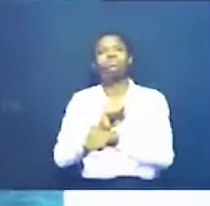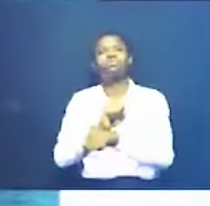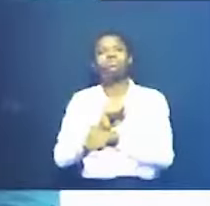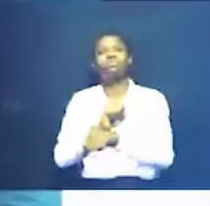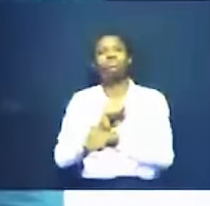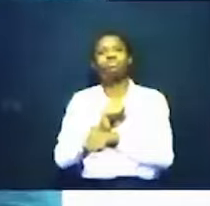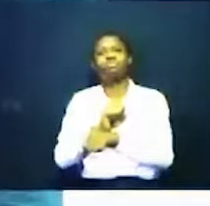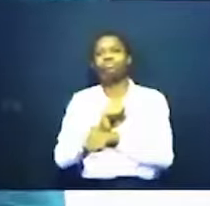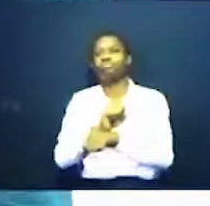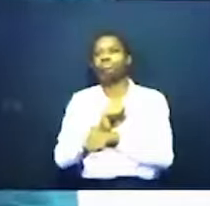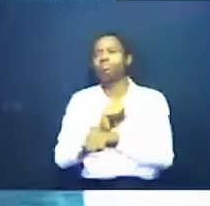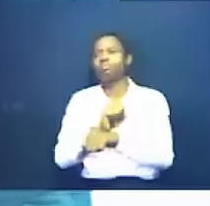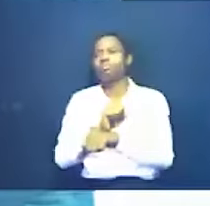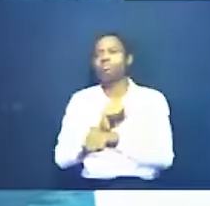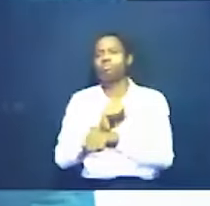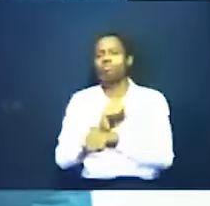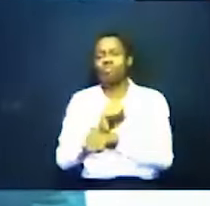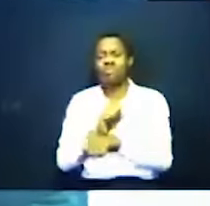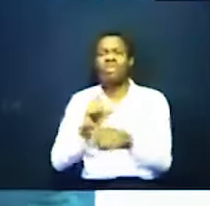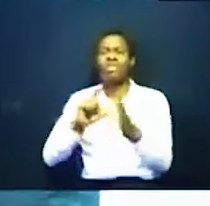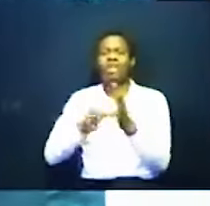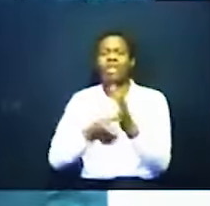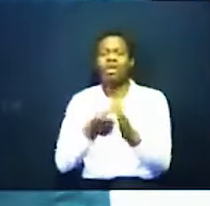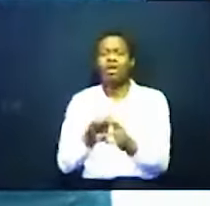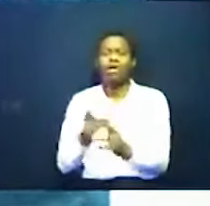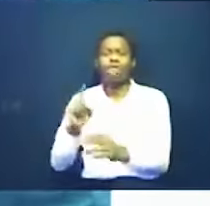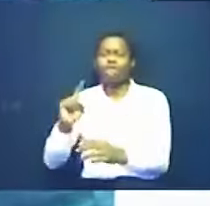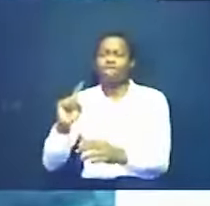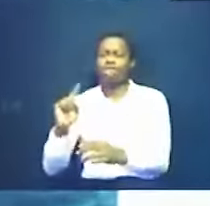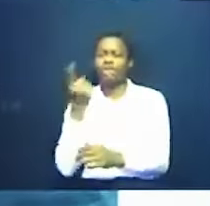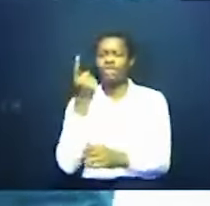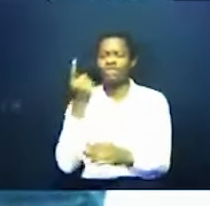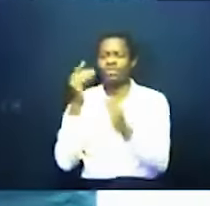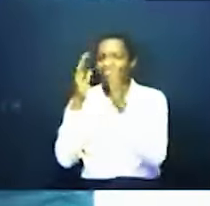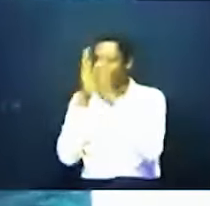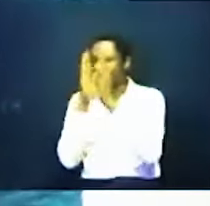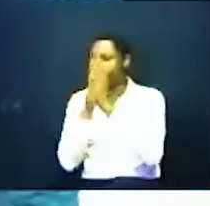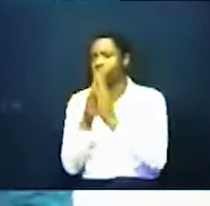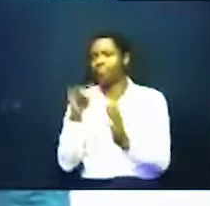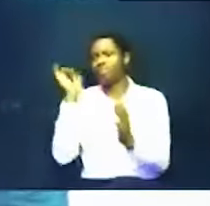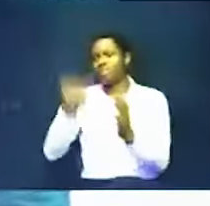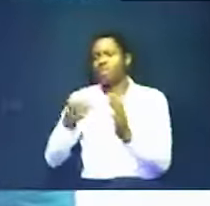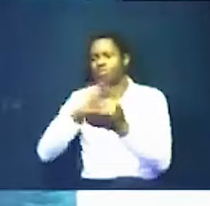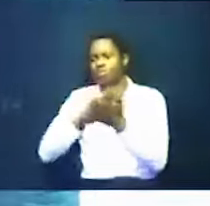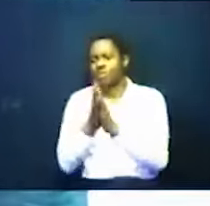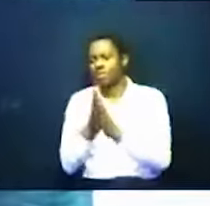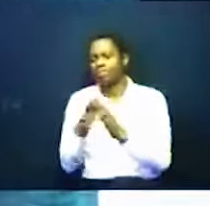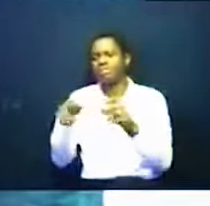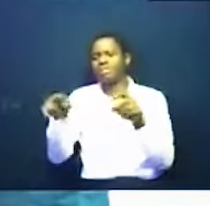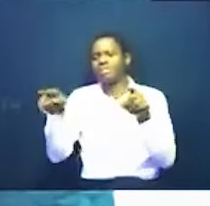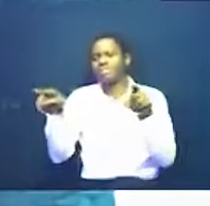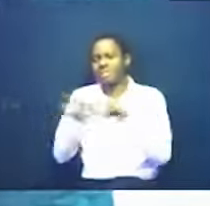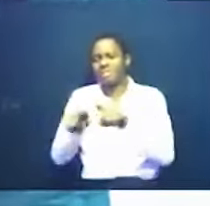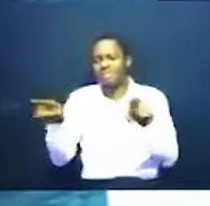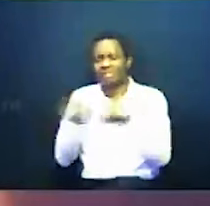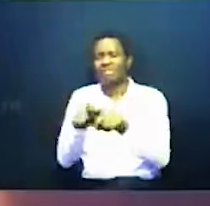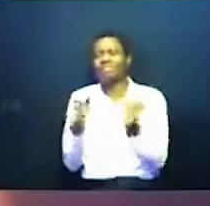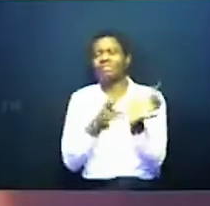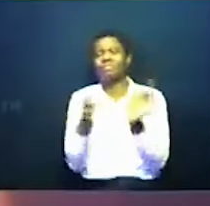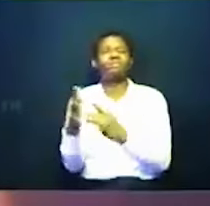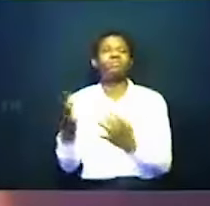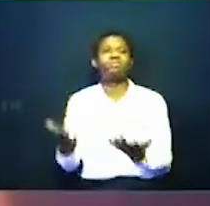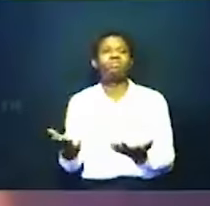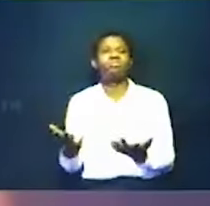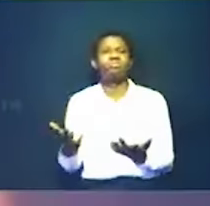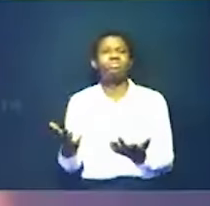foremost prayer point. Na de biara e ye mpaibo. You see, our foremost prayer point is not, God, give